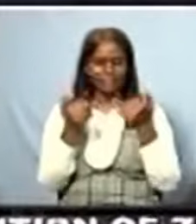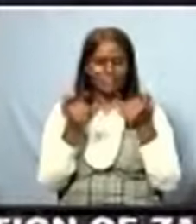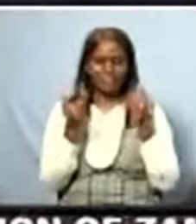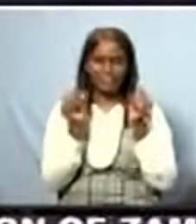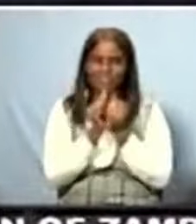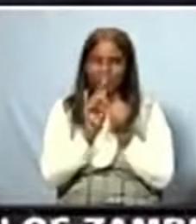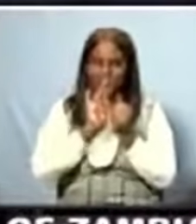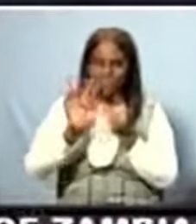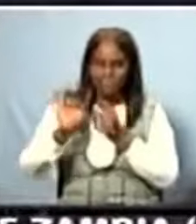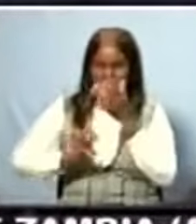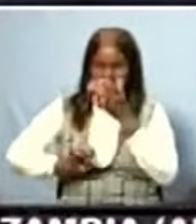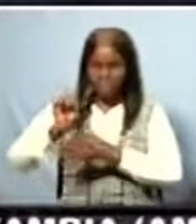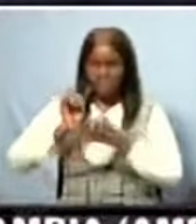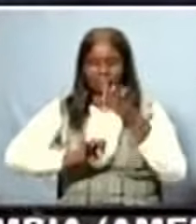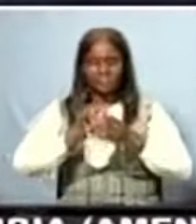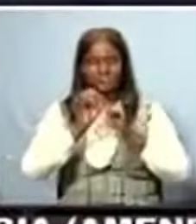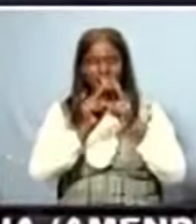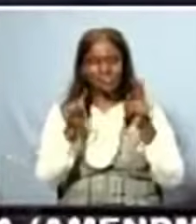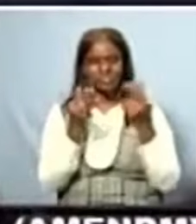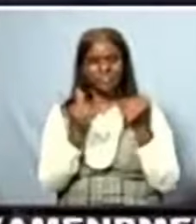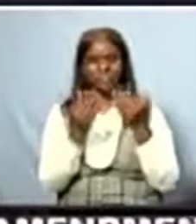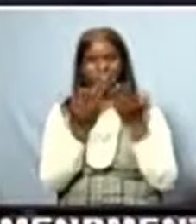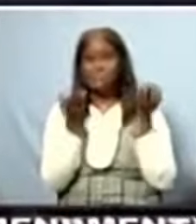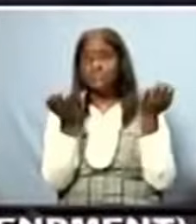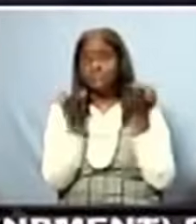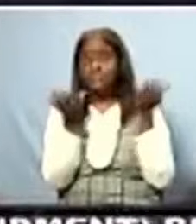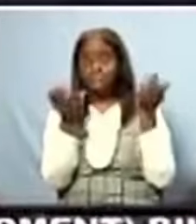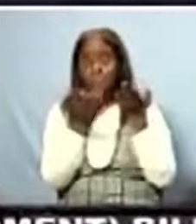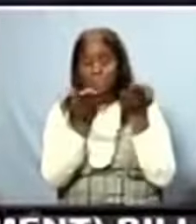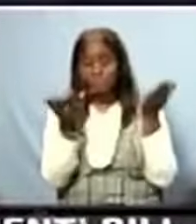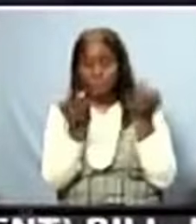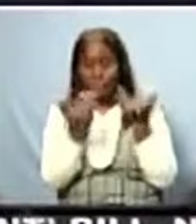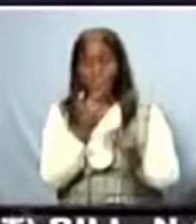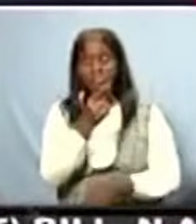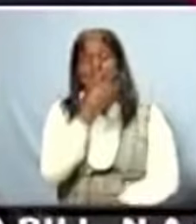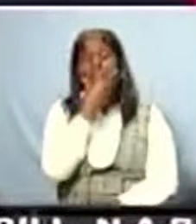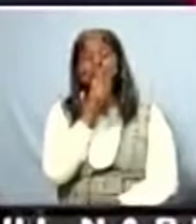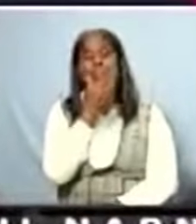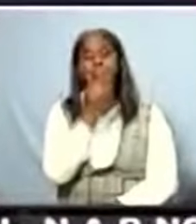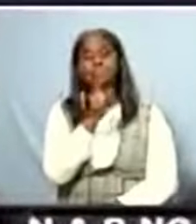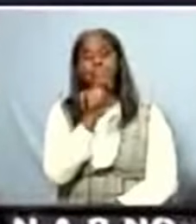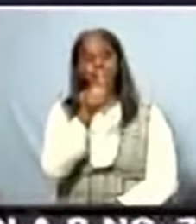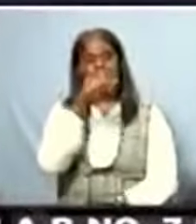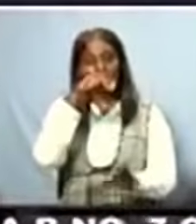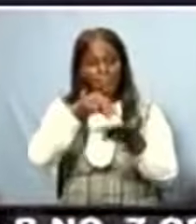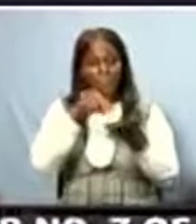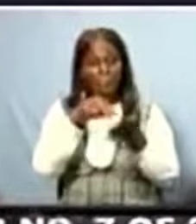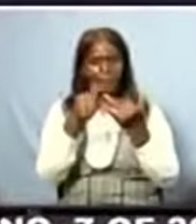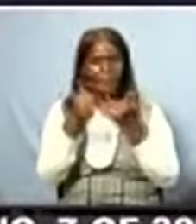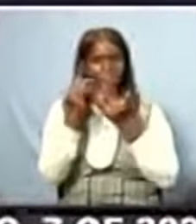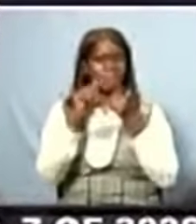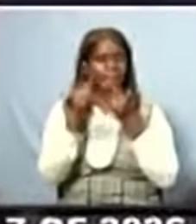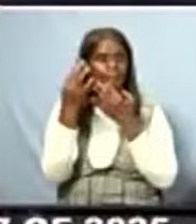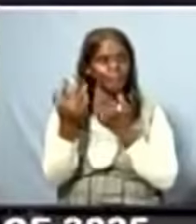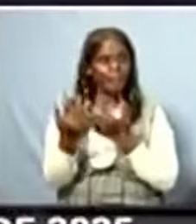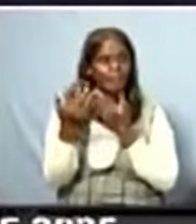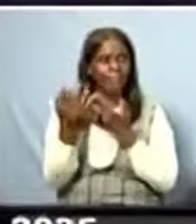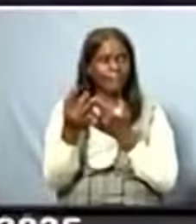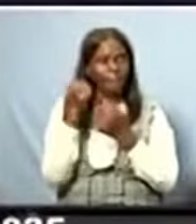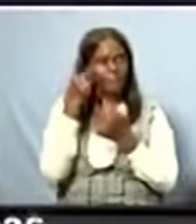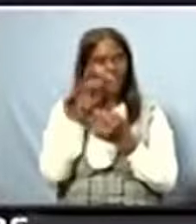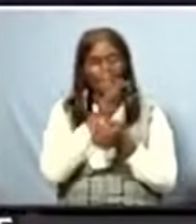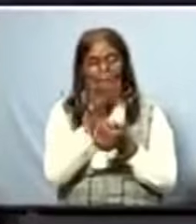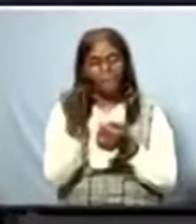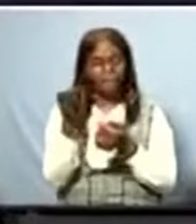with the executive. So where the Commission stands is now to await